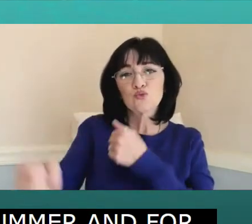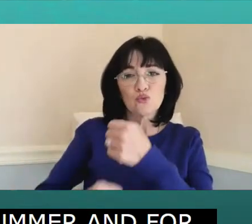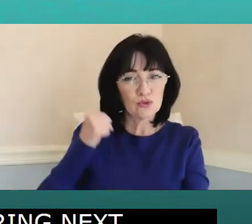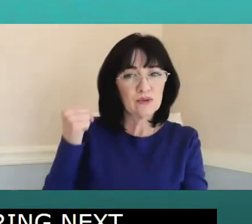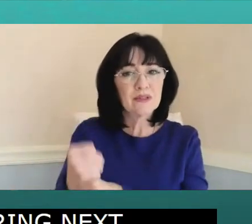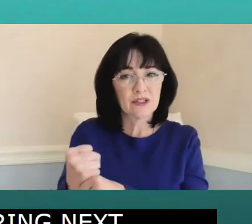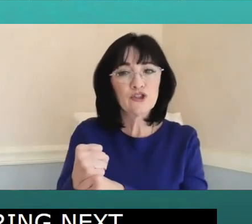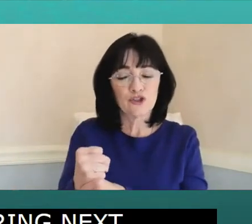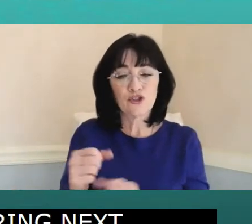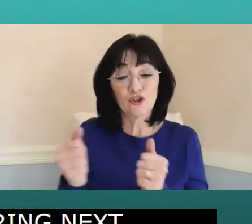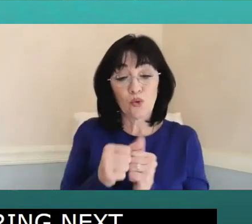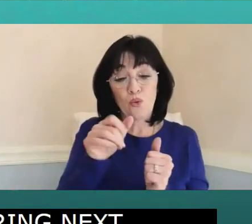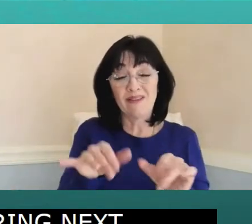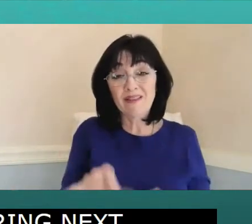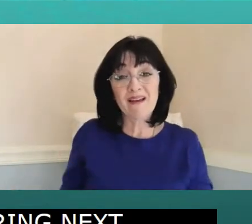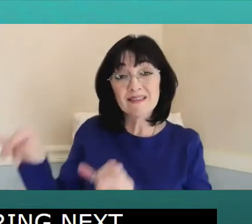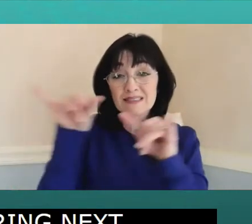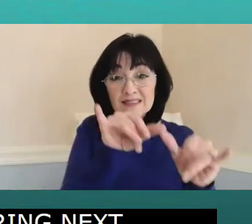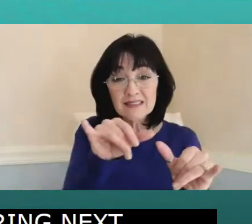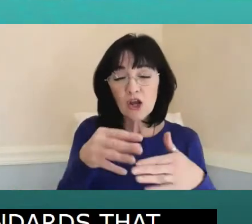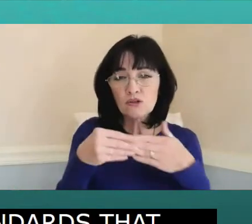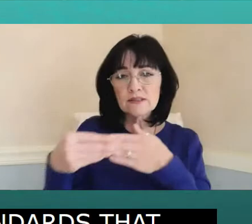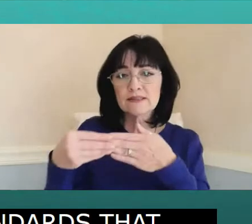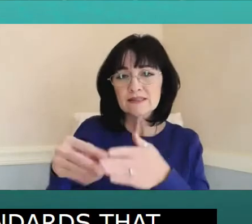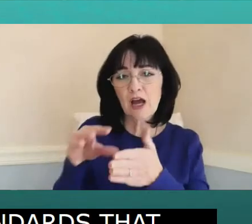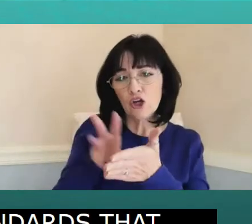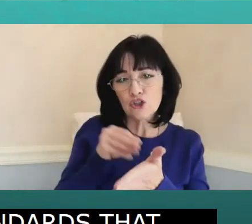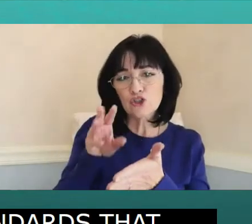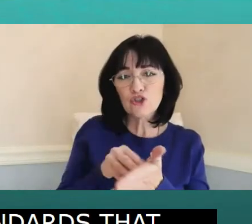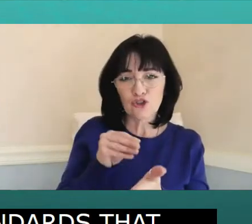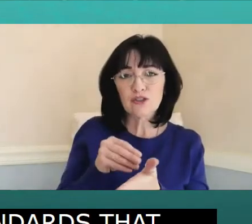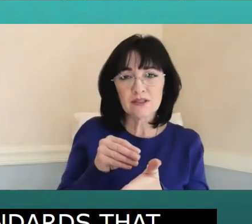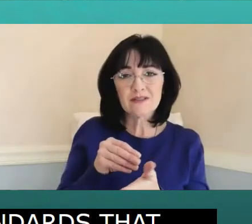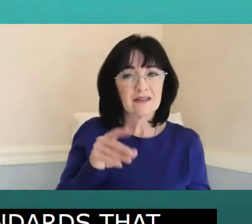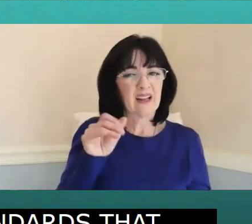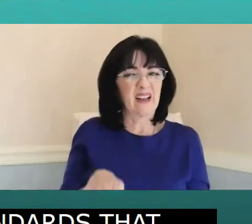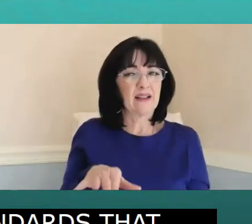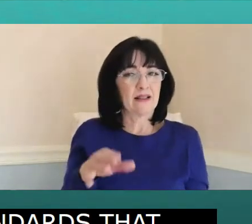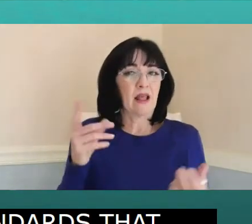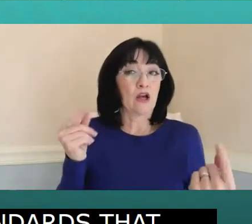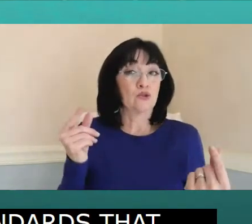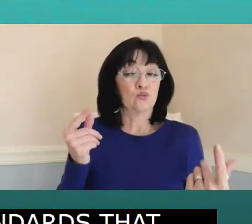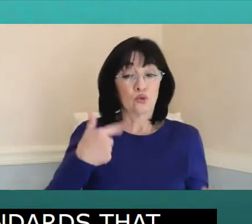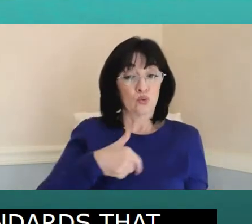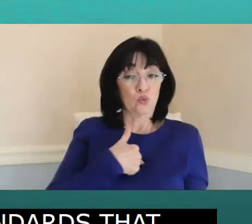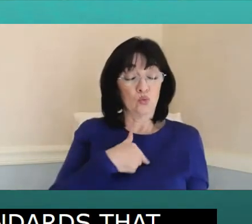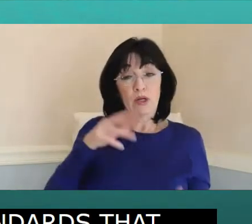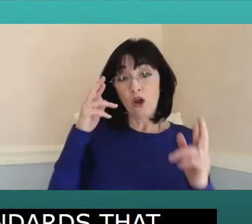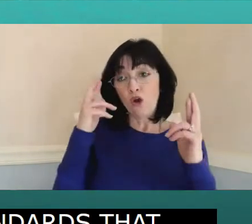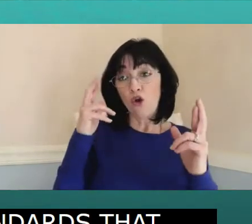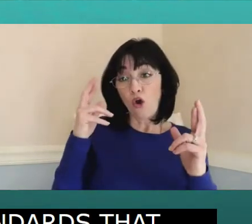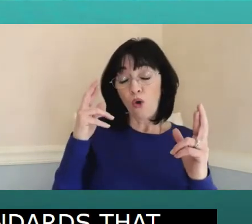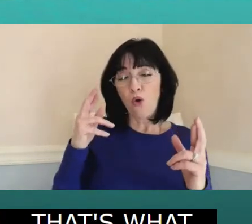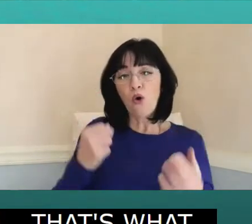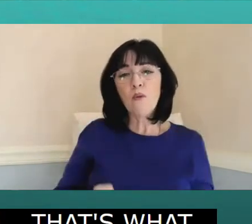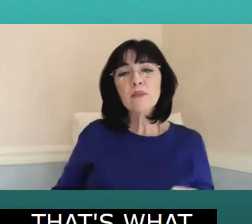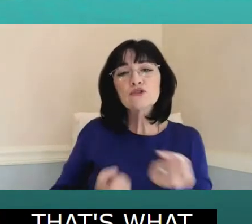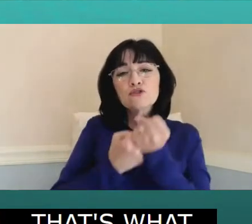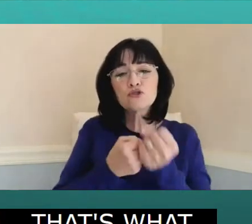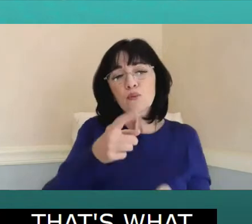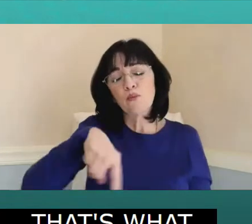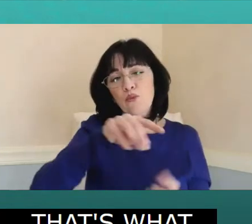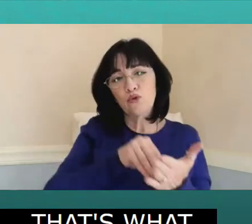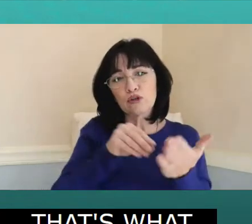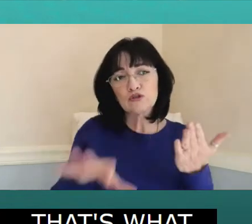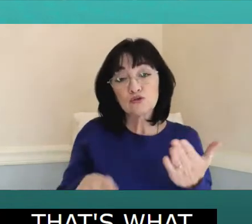the standards that are guiding learning at that next grade level. That's what our hope is to provide the foundation for success in